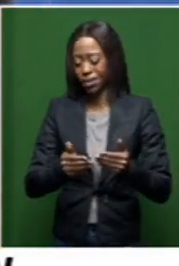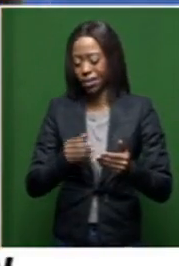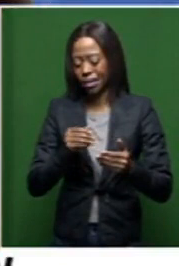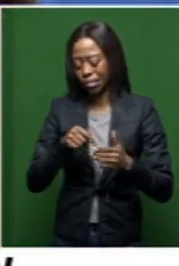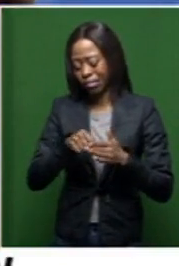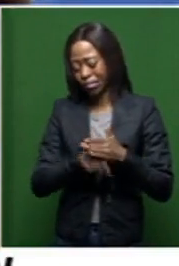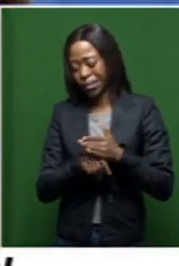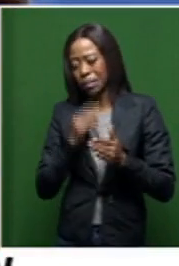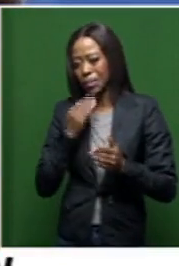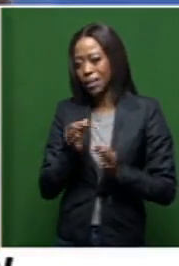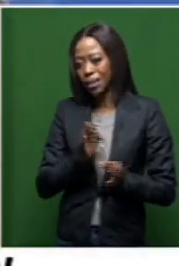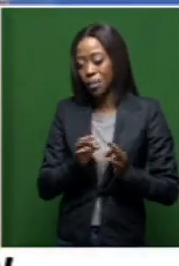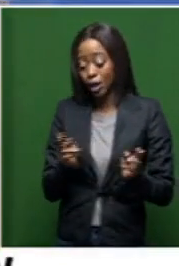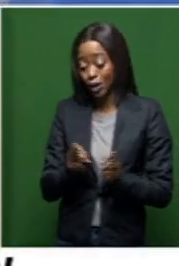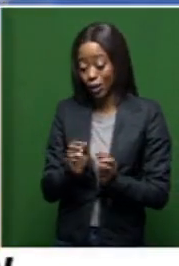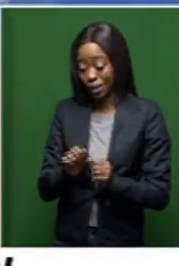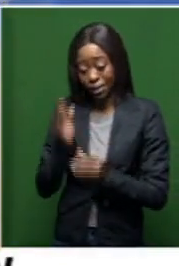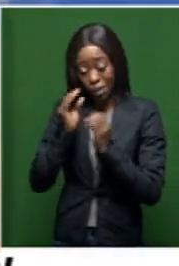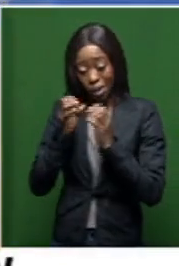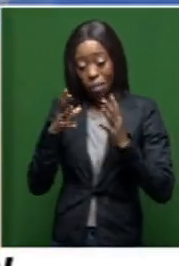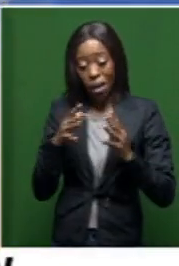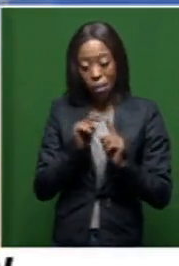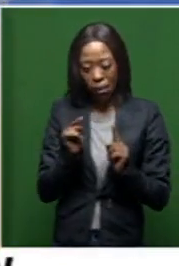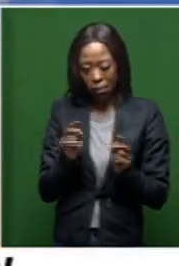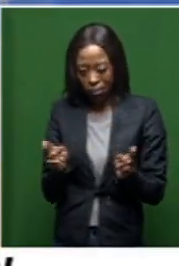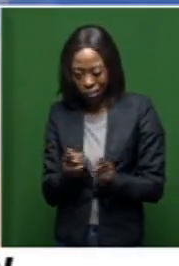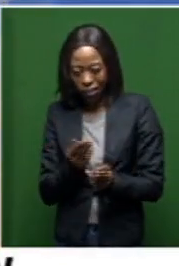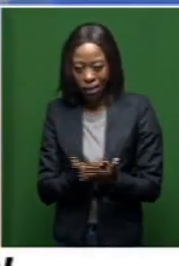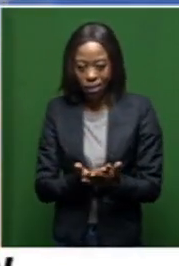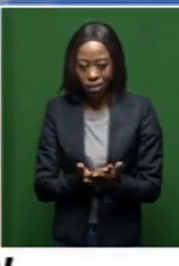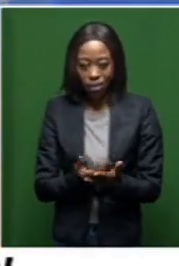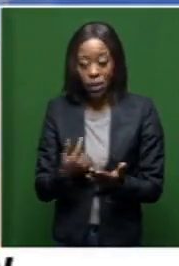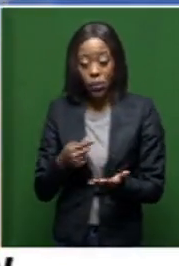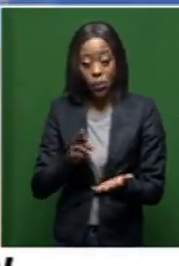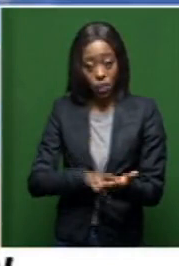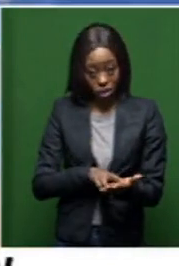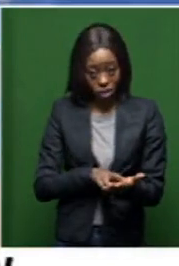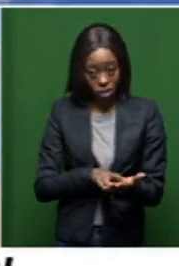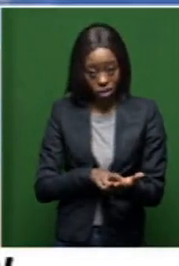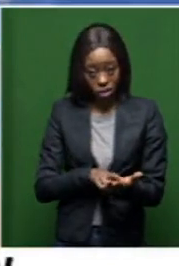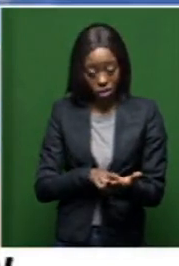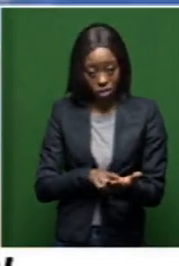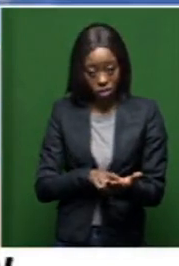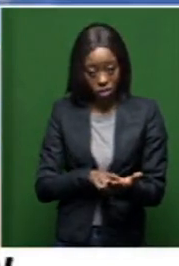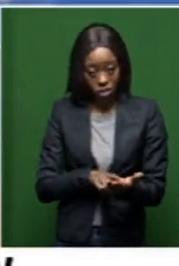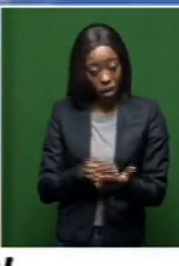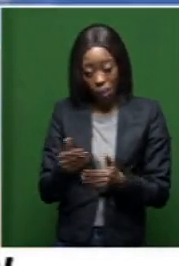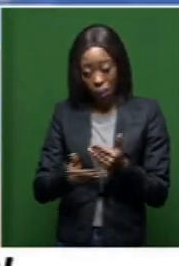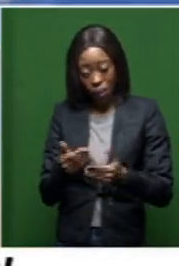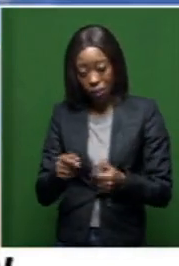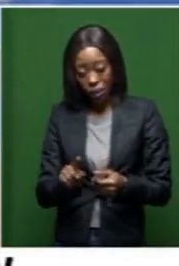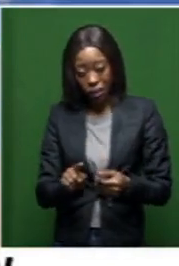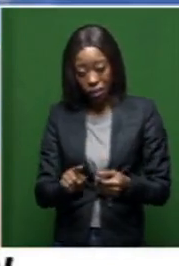entail? If you can keep it quite short, I know there's so much information to go into it, but when you sign up as a bone marrow donor, what is the process?